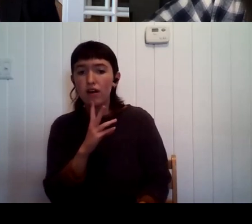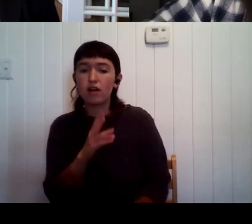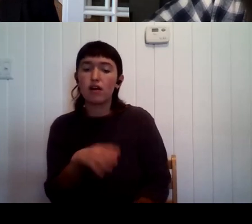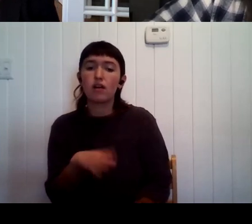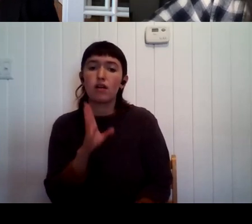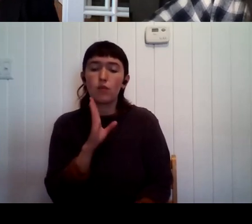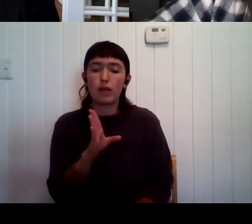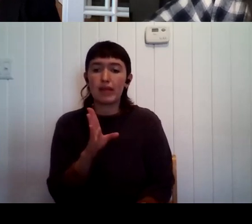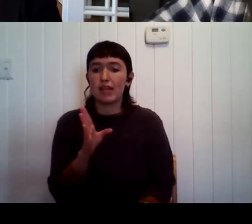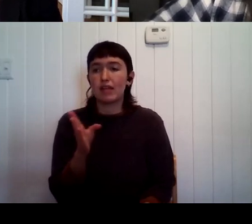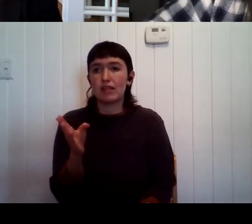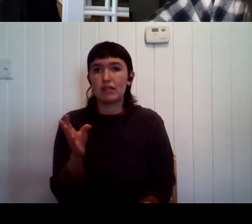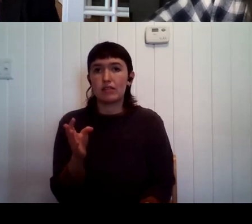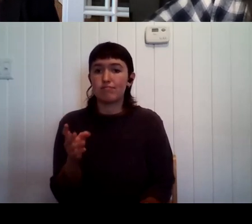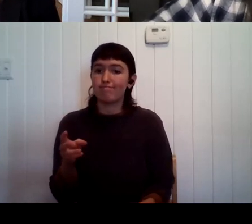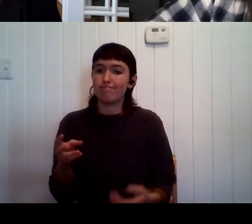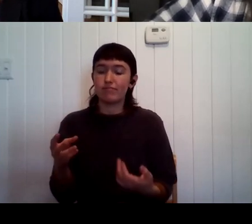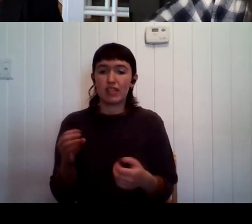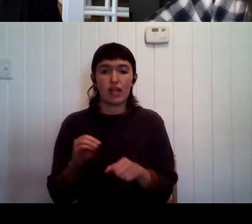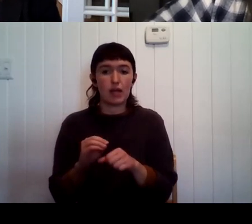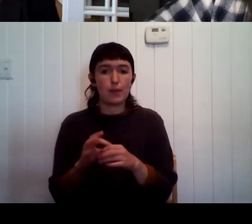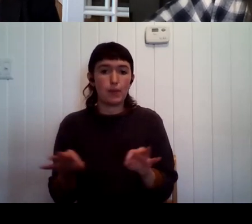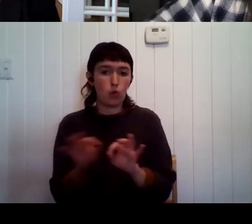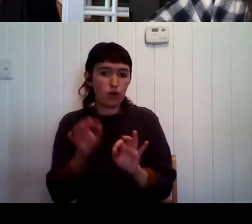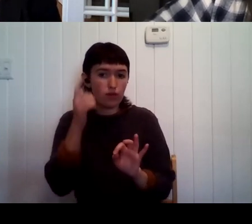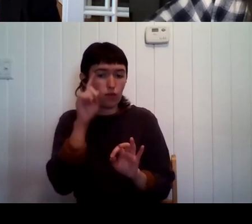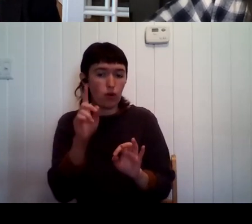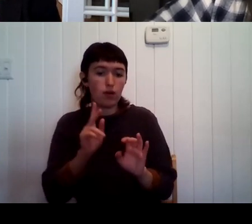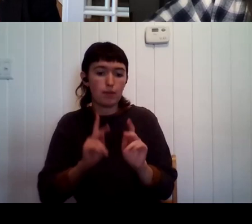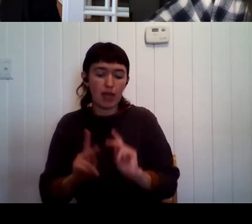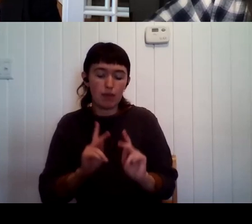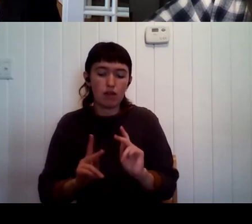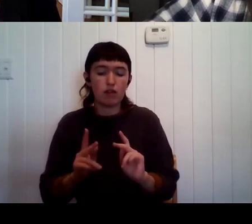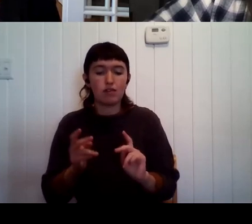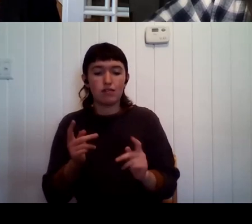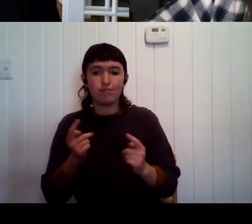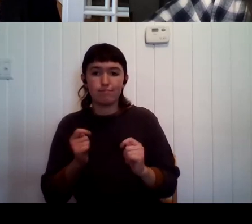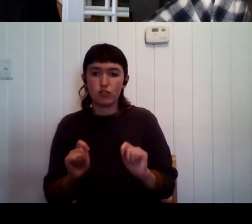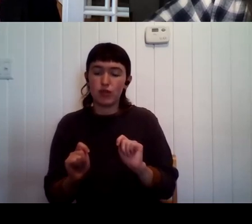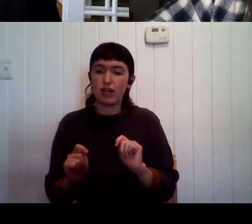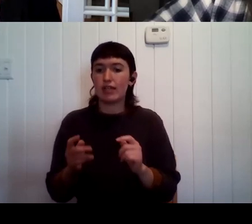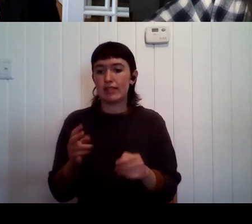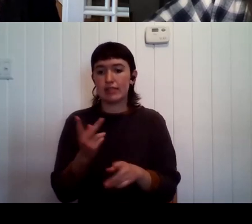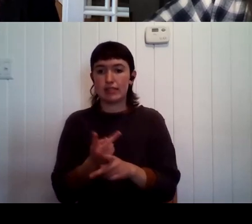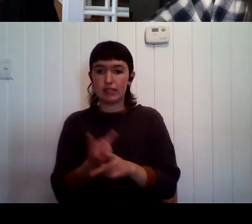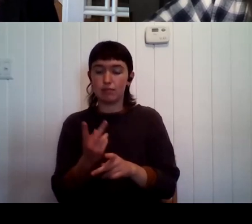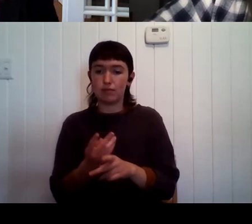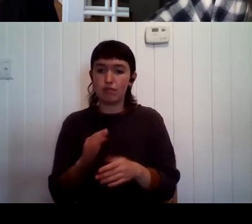for more people, it's going to be the same thing for house animals and other animals outdoors as well.